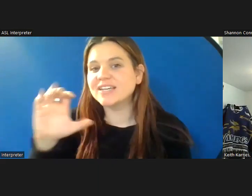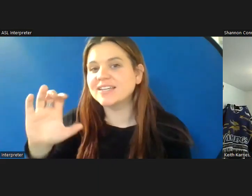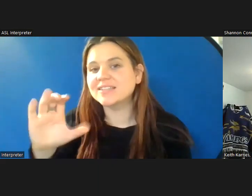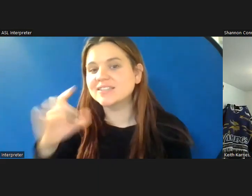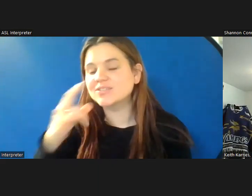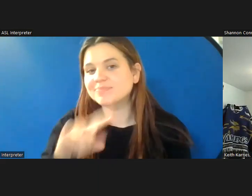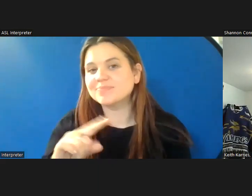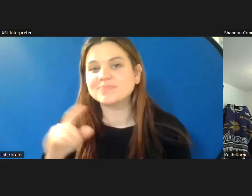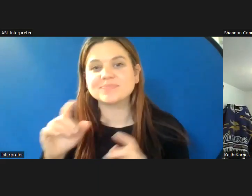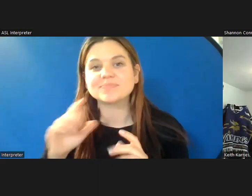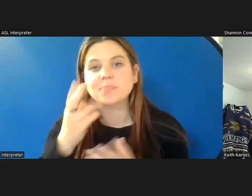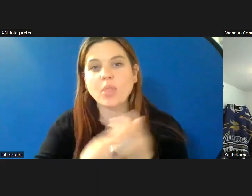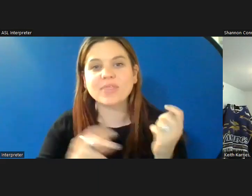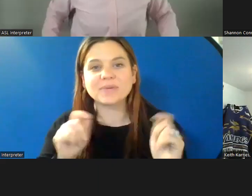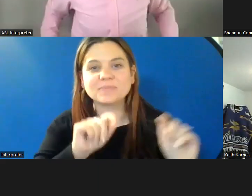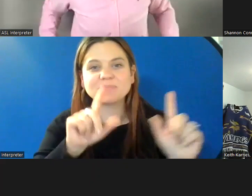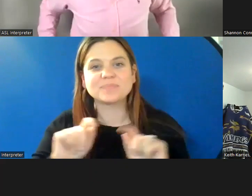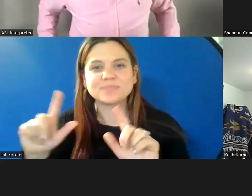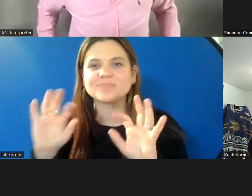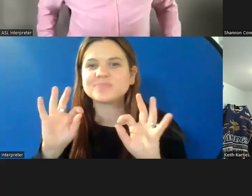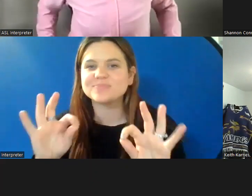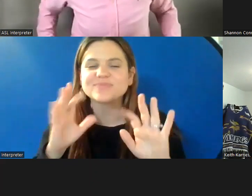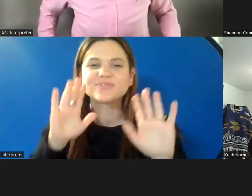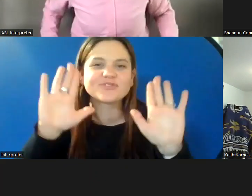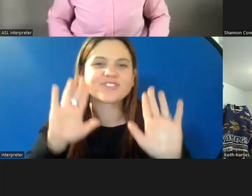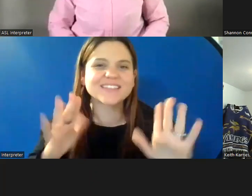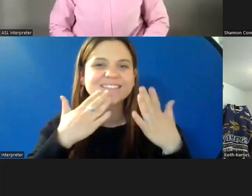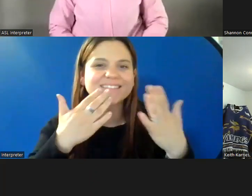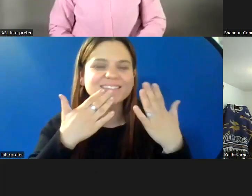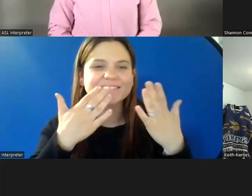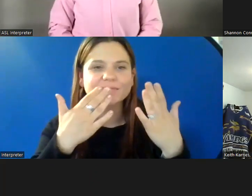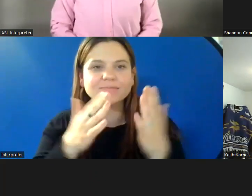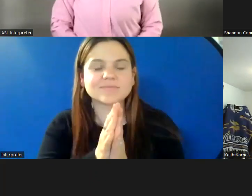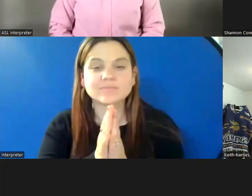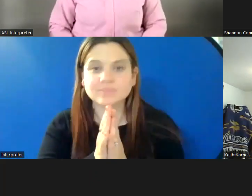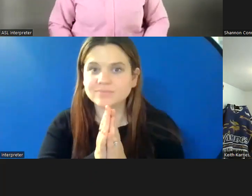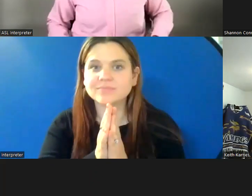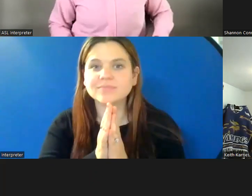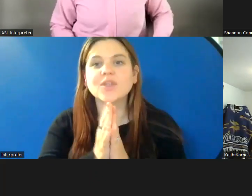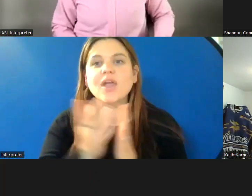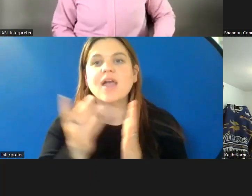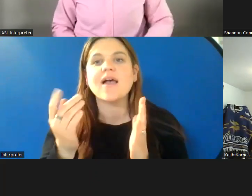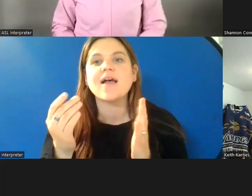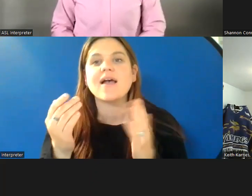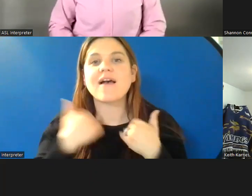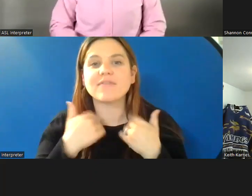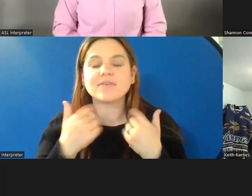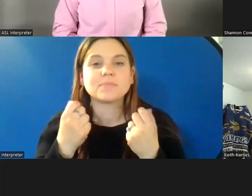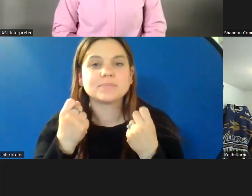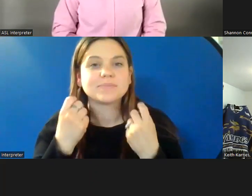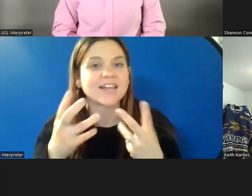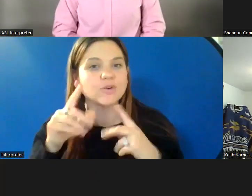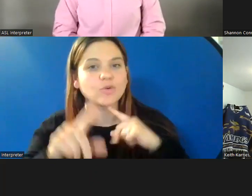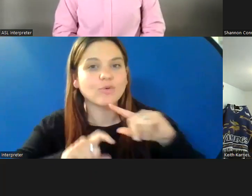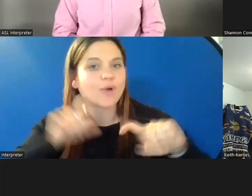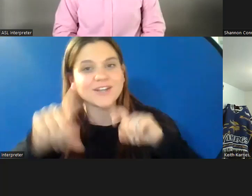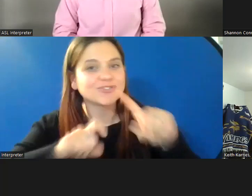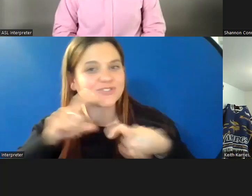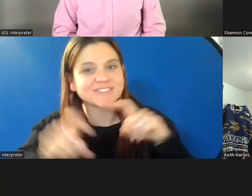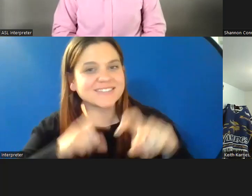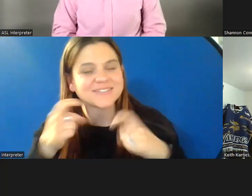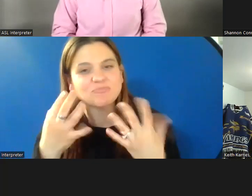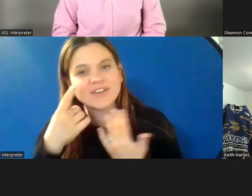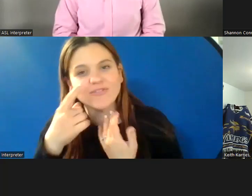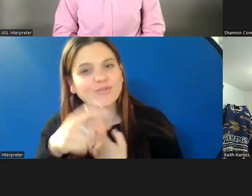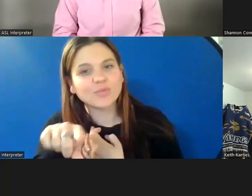camera. Awesome, great. Thanks to you both. We have a handful of questions in the queue in the